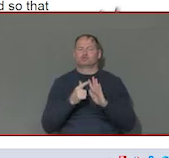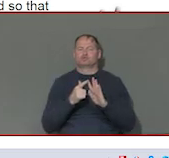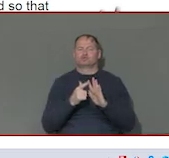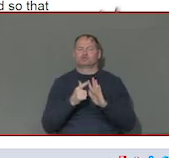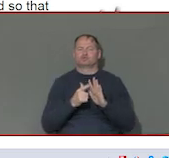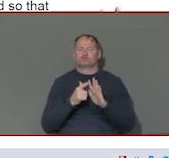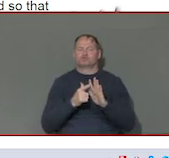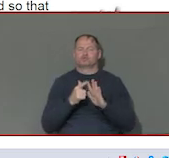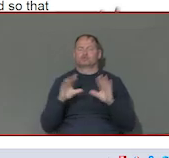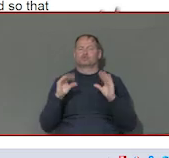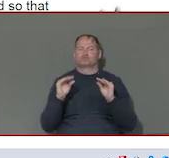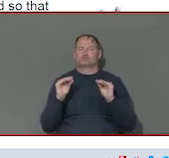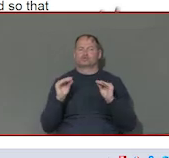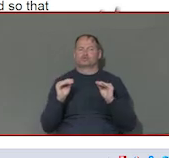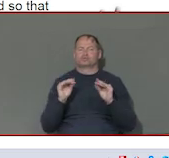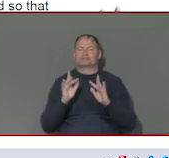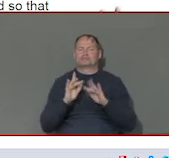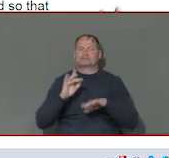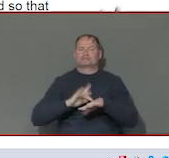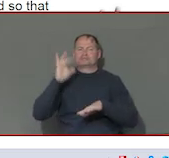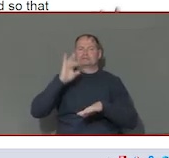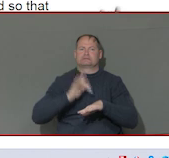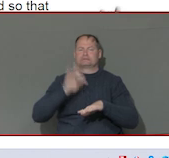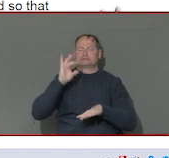hands, fingers, right, which are very sensitive.